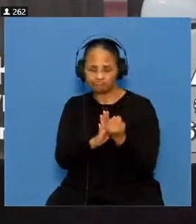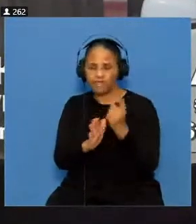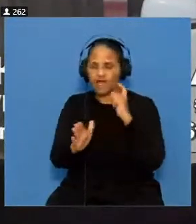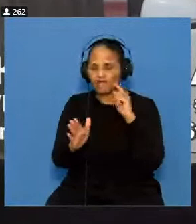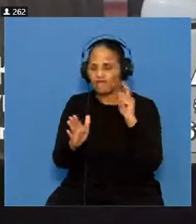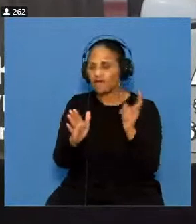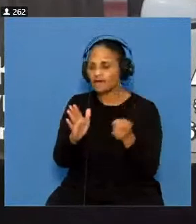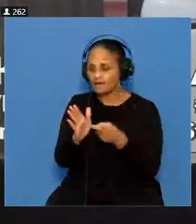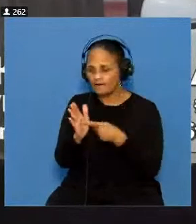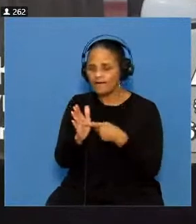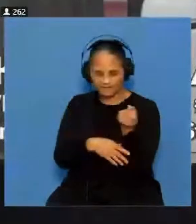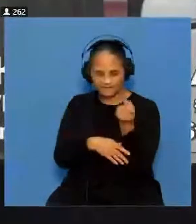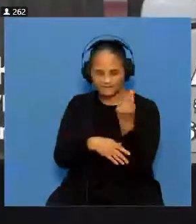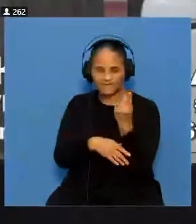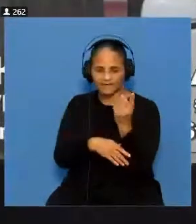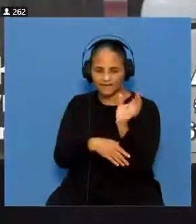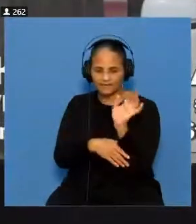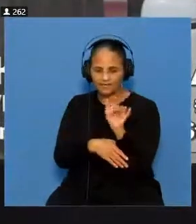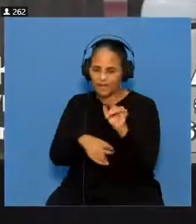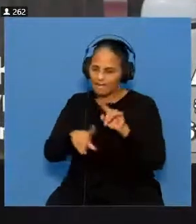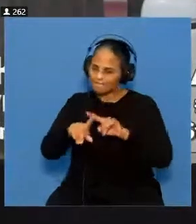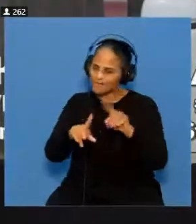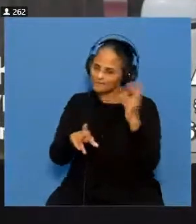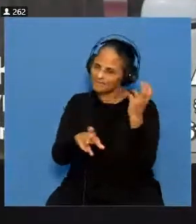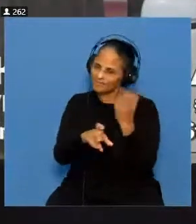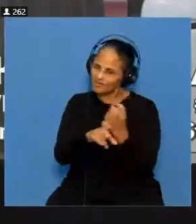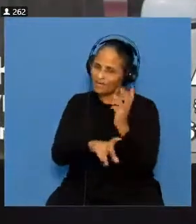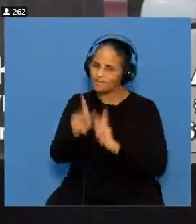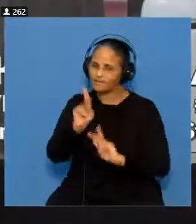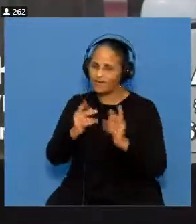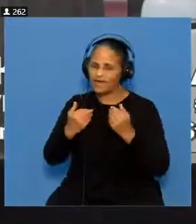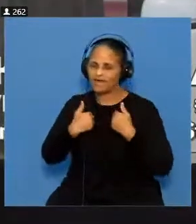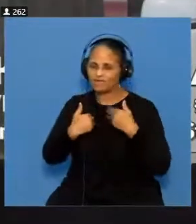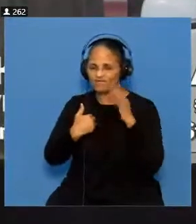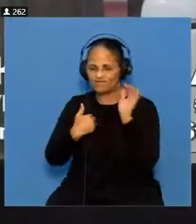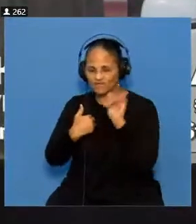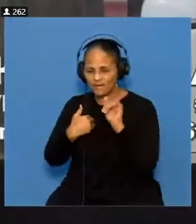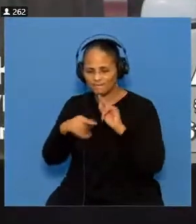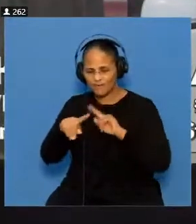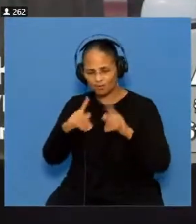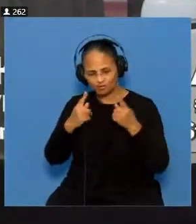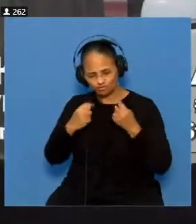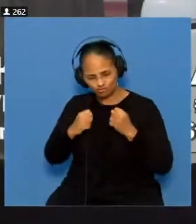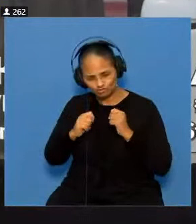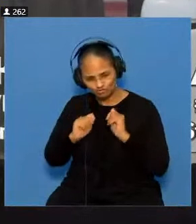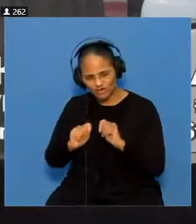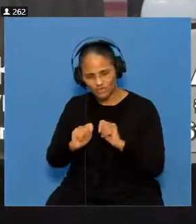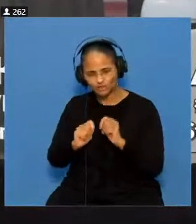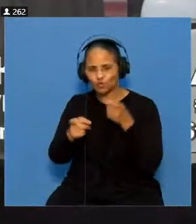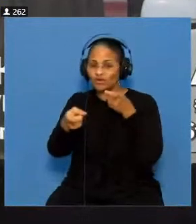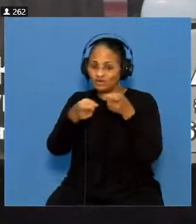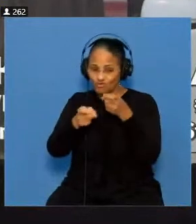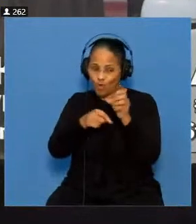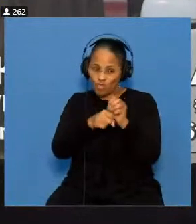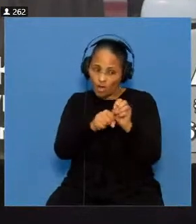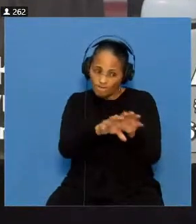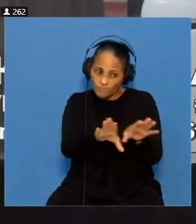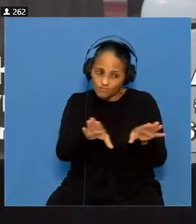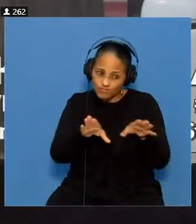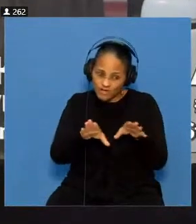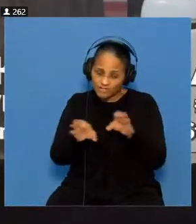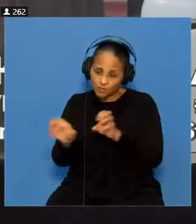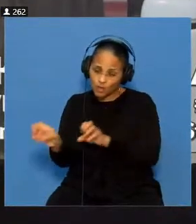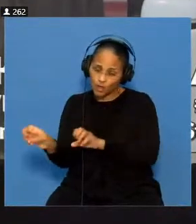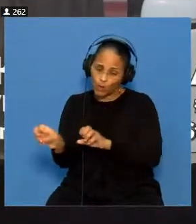it. But the difficulty that people have with that. But we are trying to ensure that we can control this outbreak so we can return to a sense of